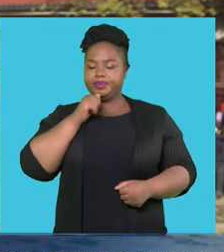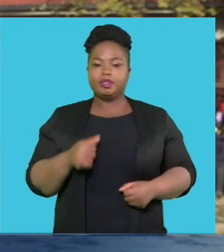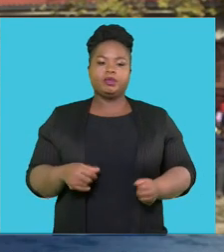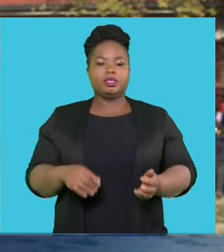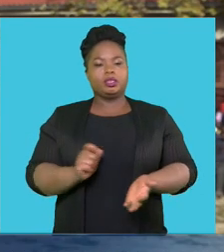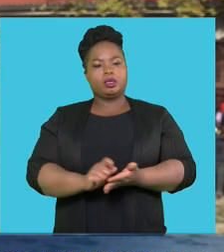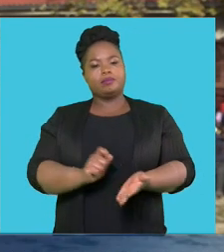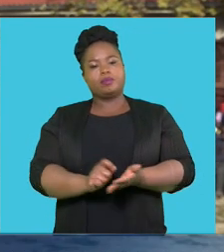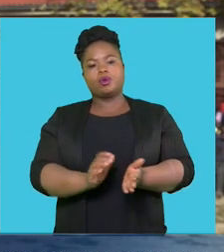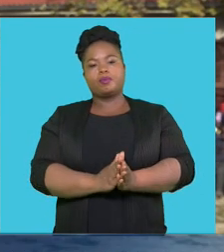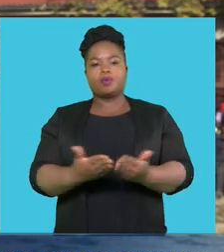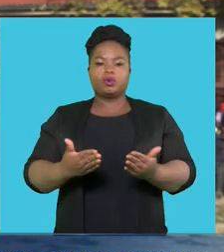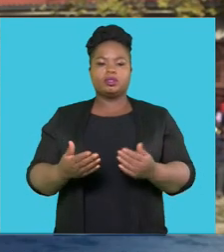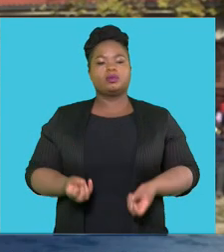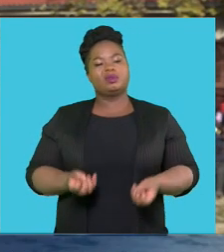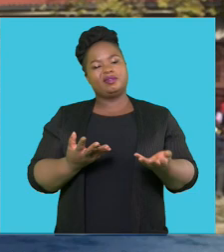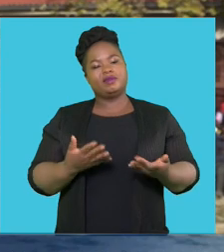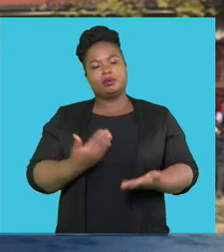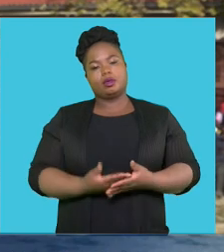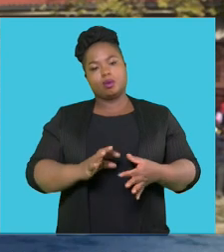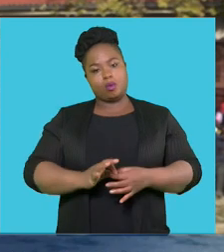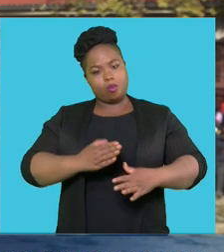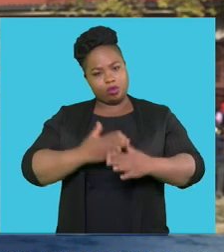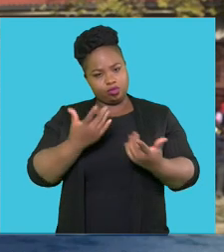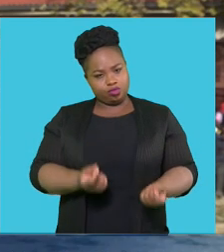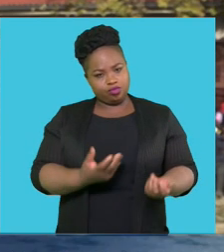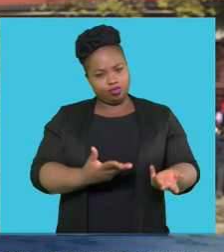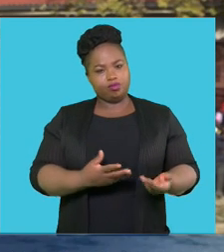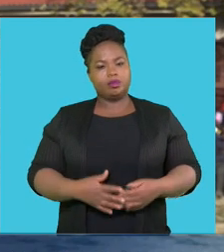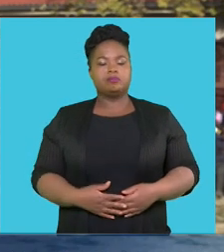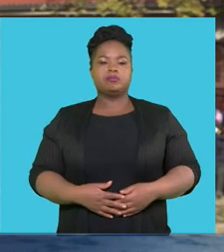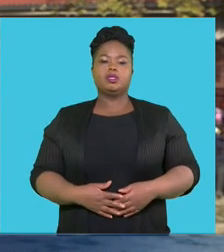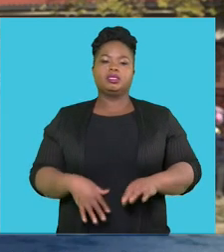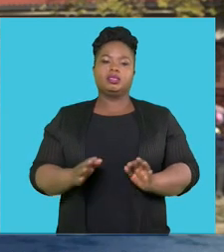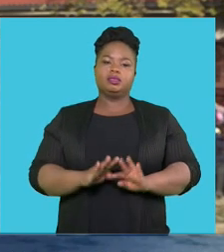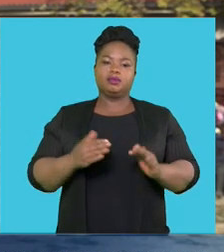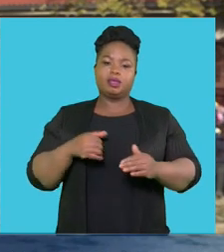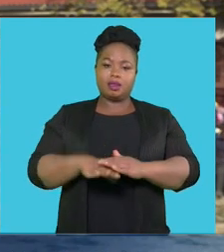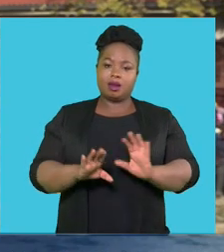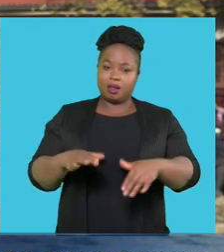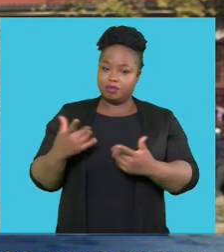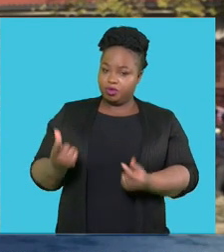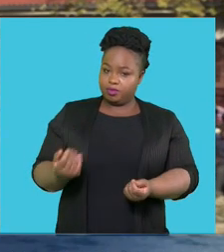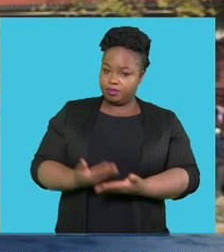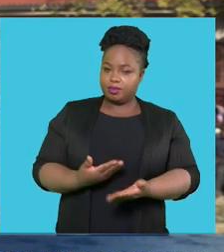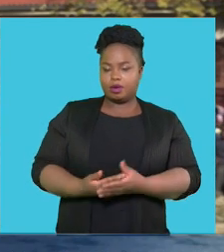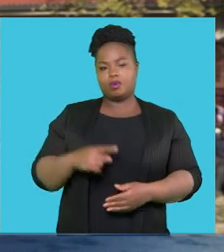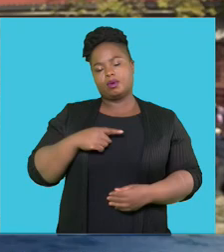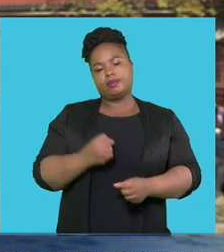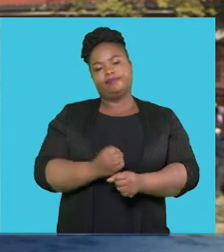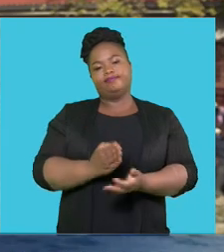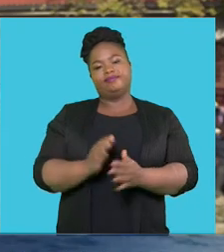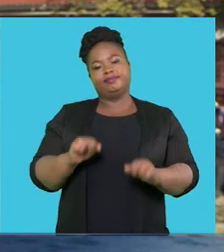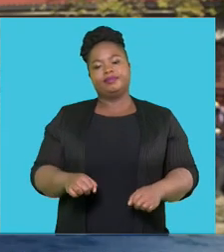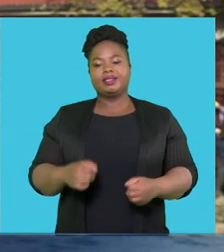stationery where at least they can do their homeworks. You know, they can do their exercises in class, so just to make sure that they have